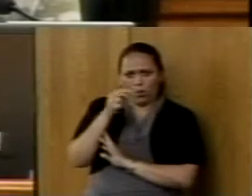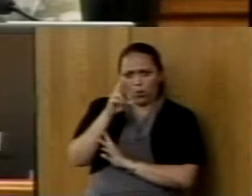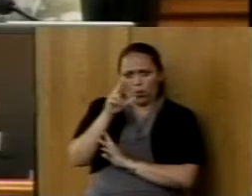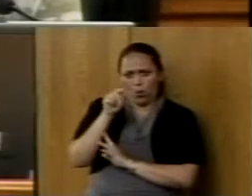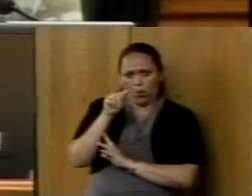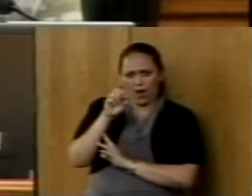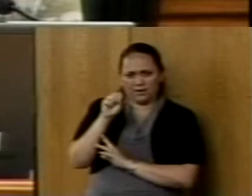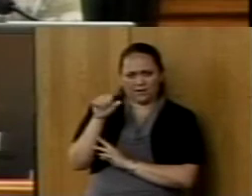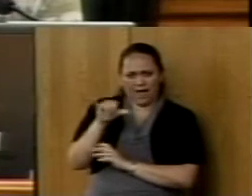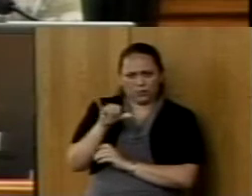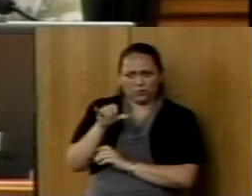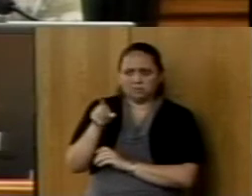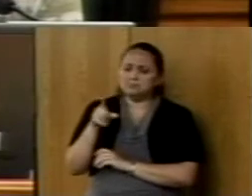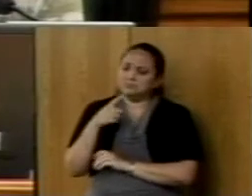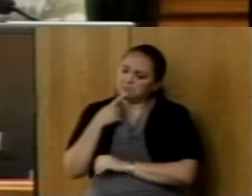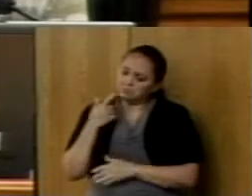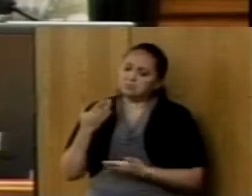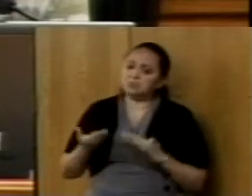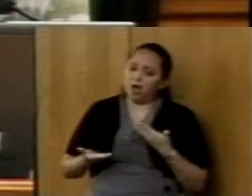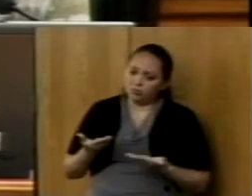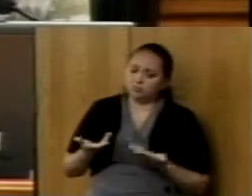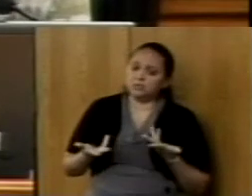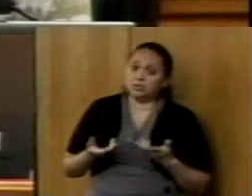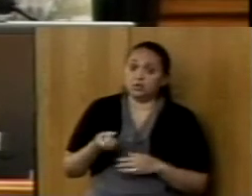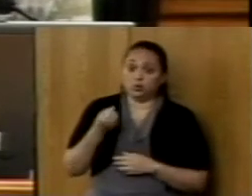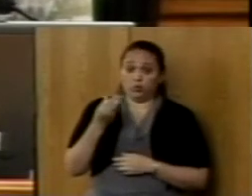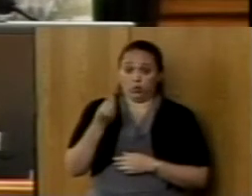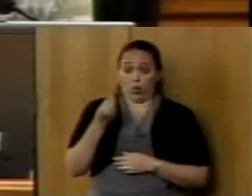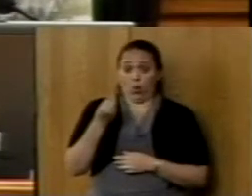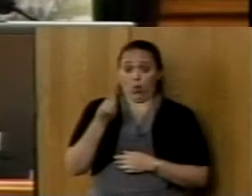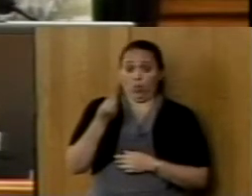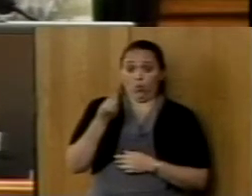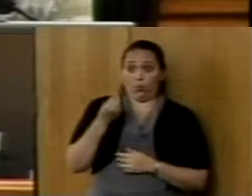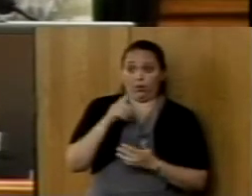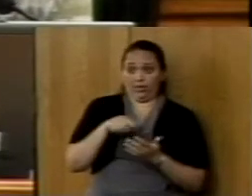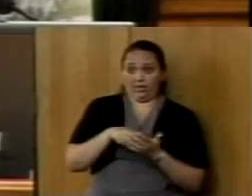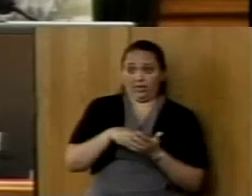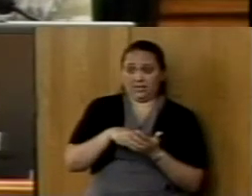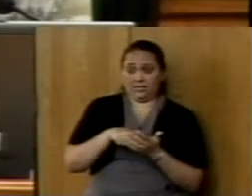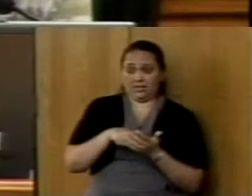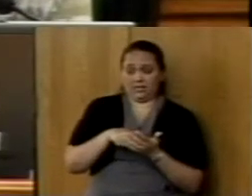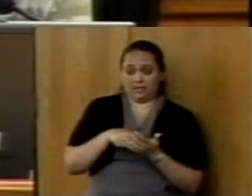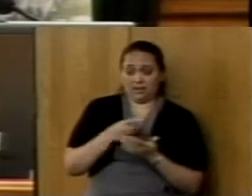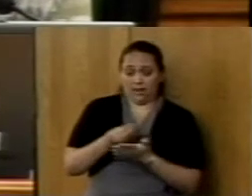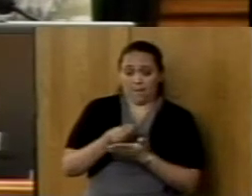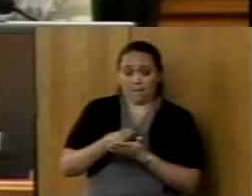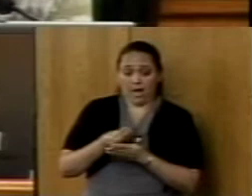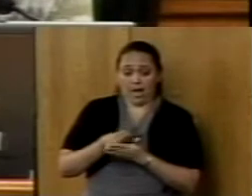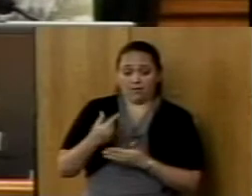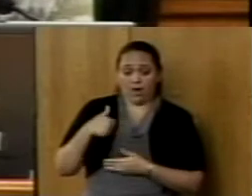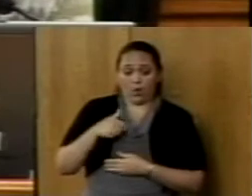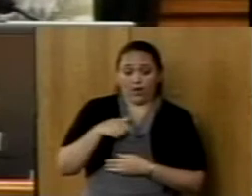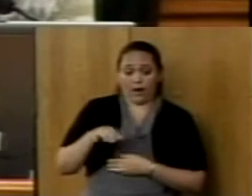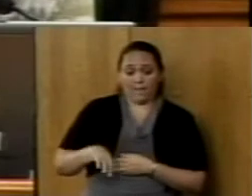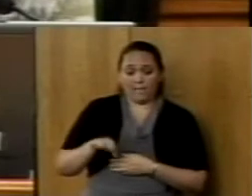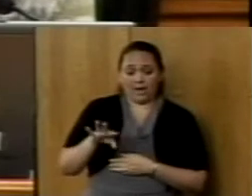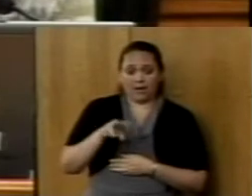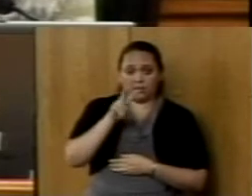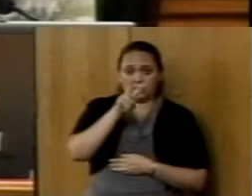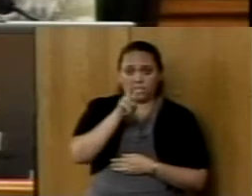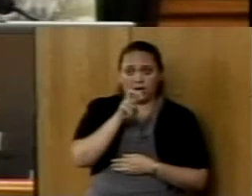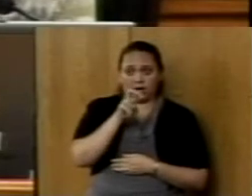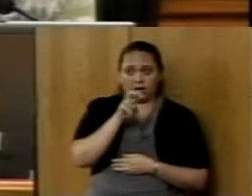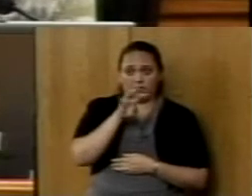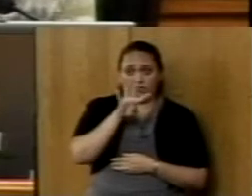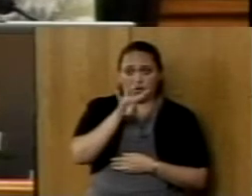well? Probably, ma'am. Okay, Yes. so this the amount that we're paying,